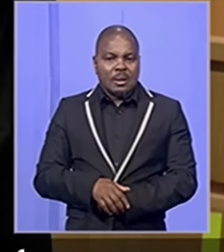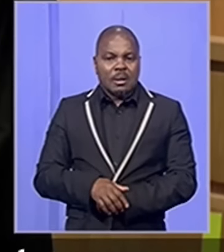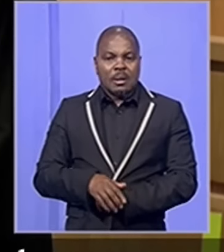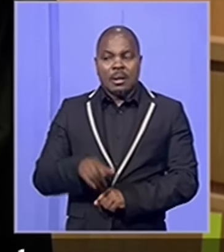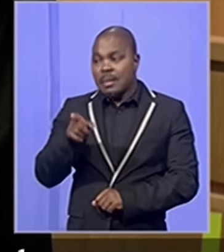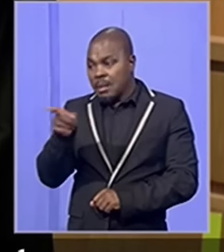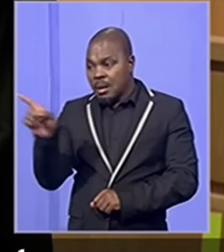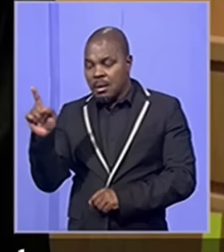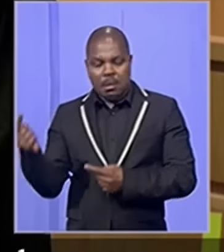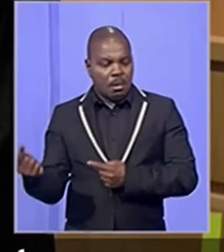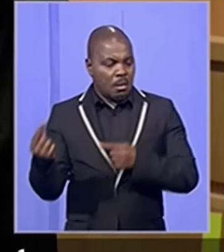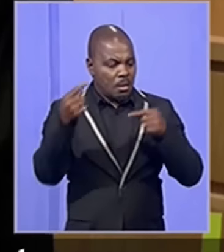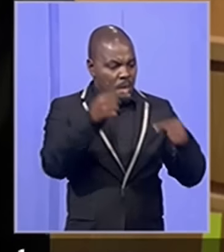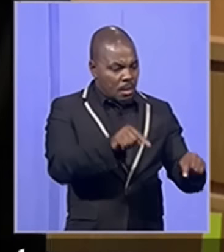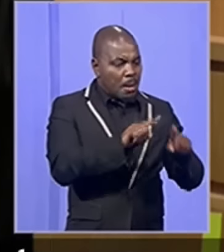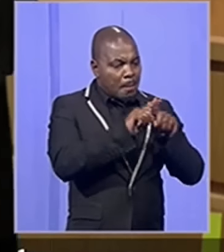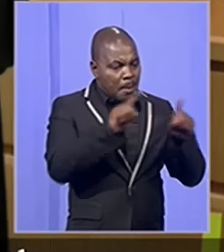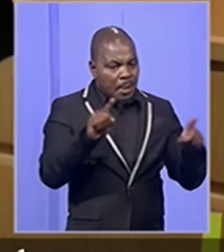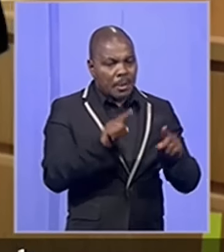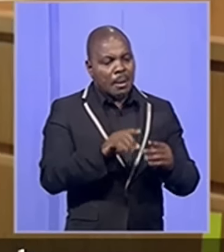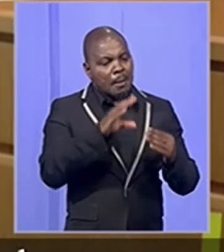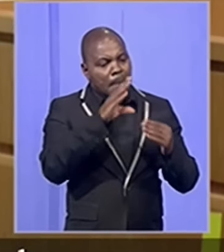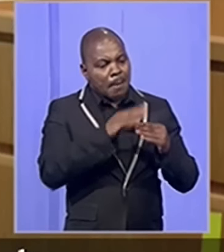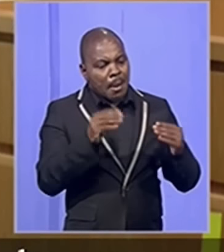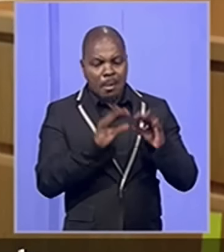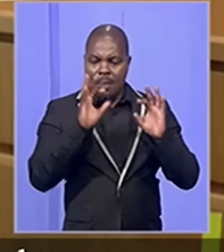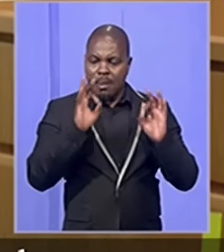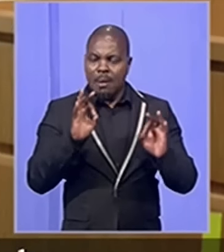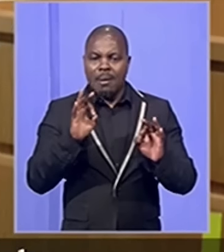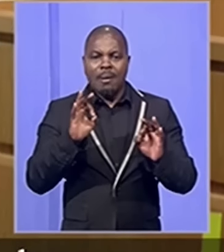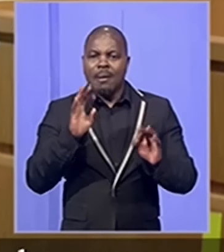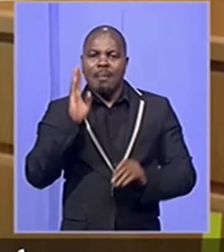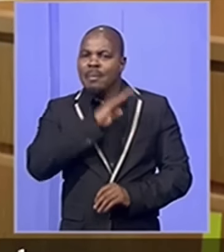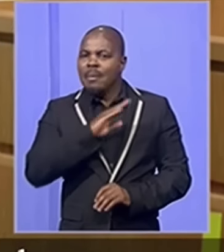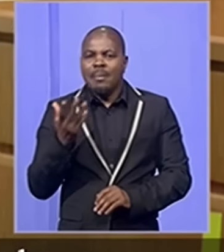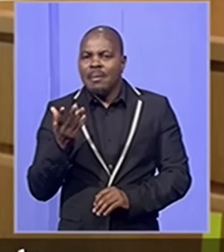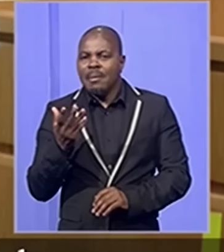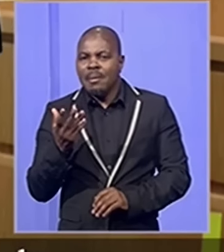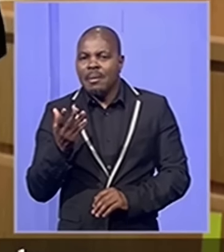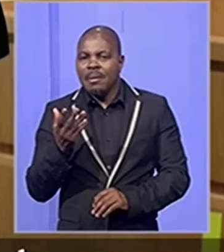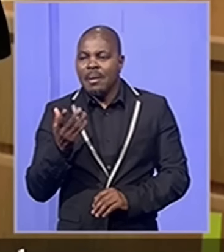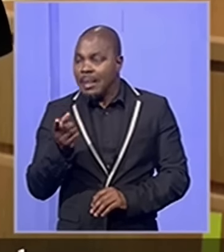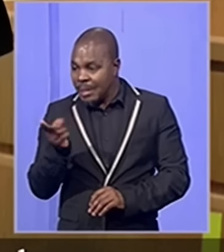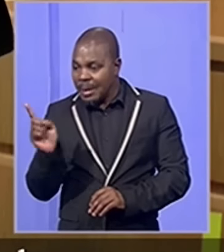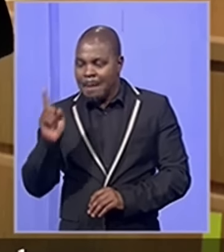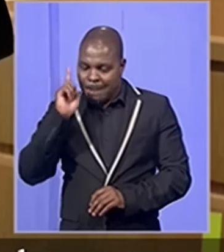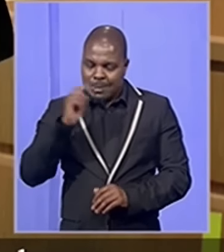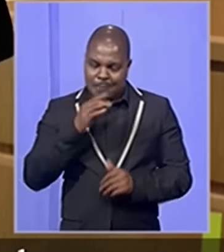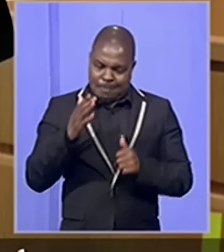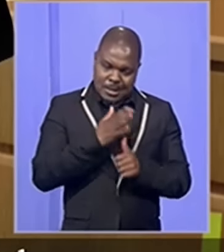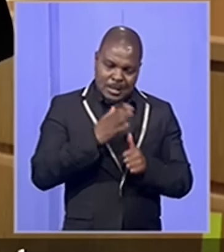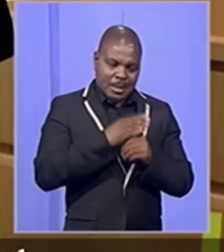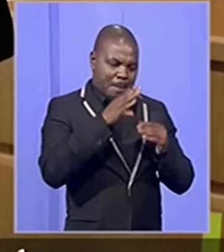arrived there without the membership, the jurisdictional fact that allows them to be a member of parliament to begin with